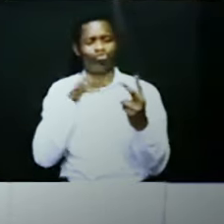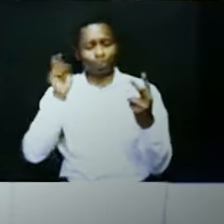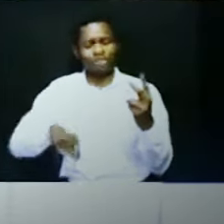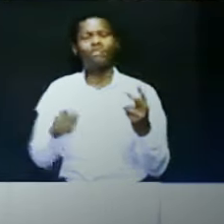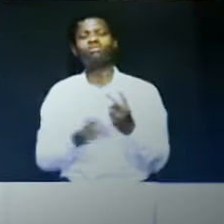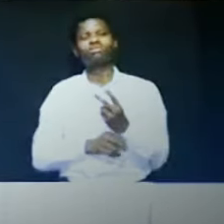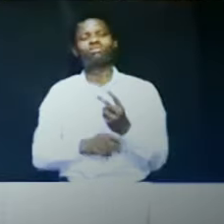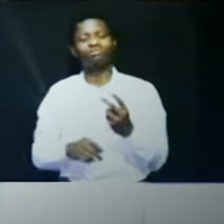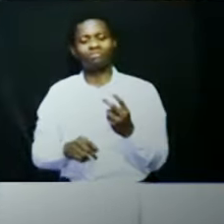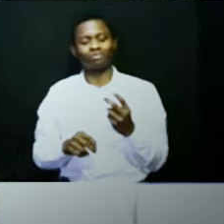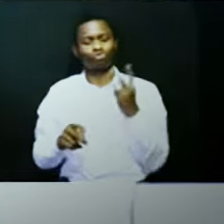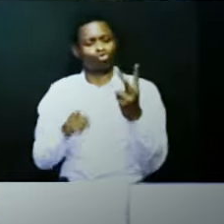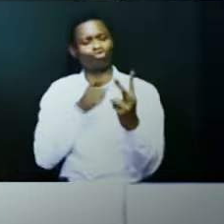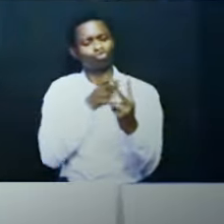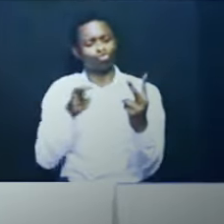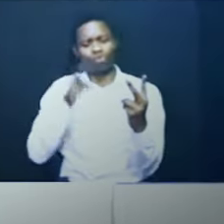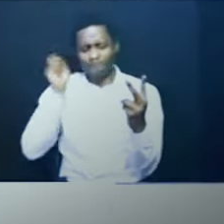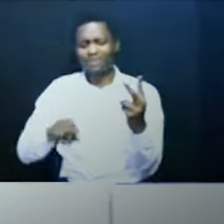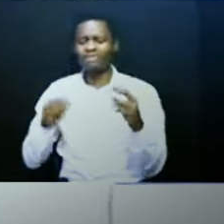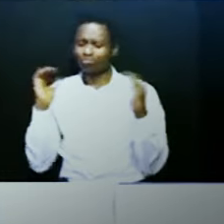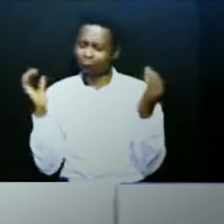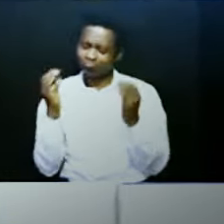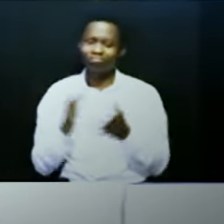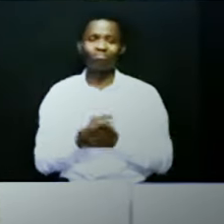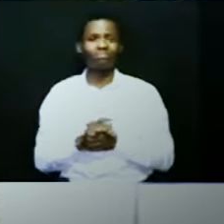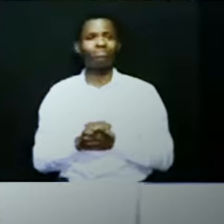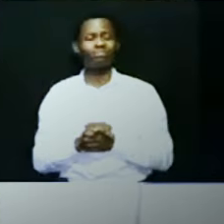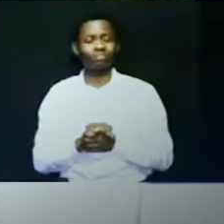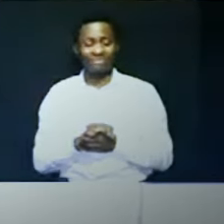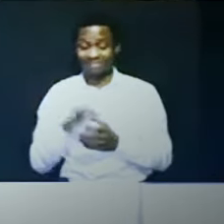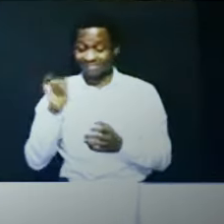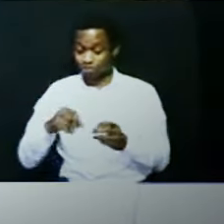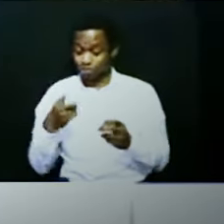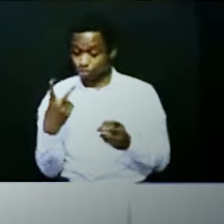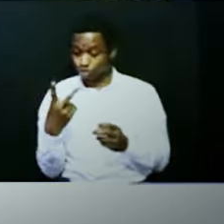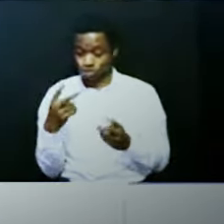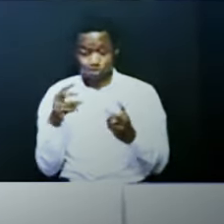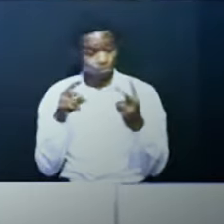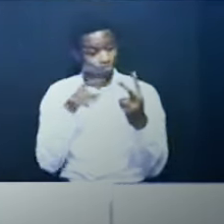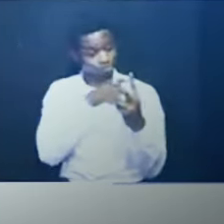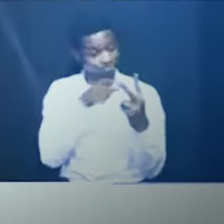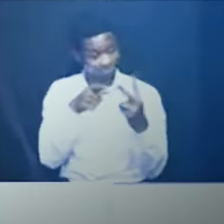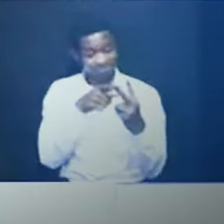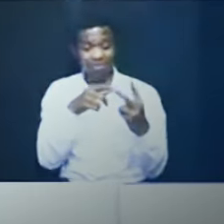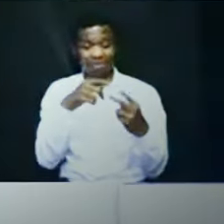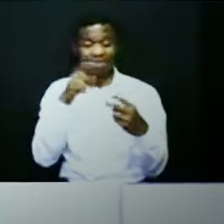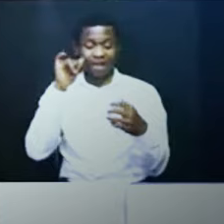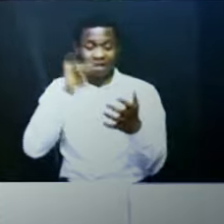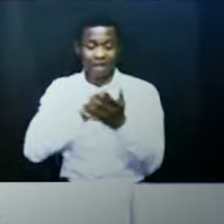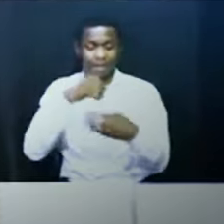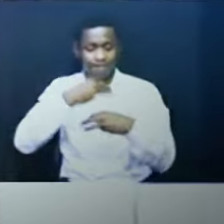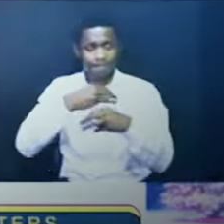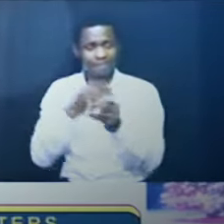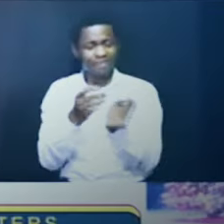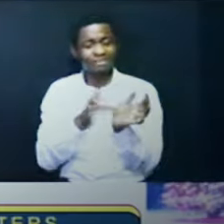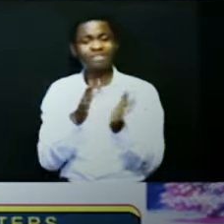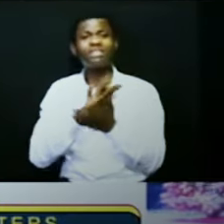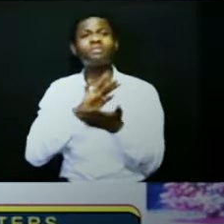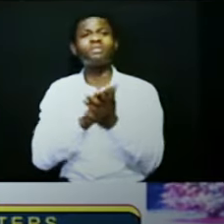We need to celebrate this event. It is these two events that accredit Jesus as the Savior of